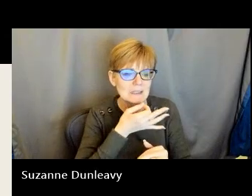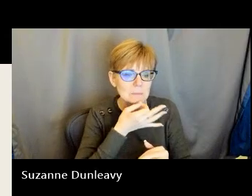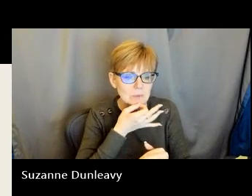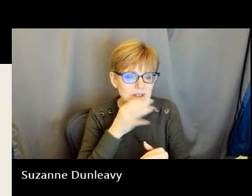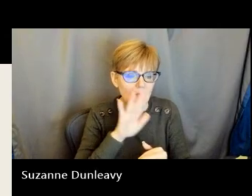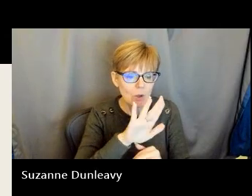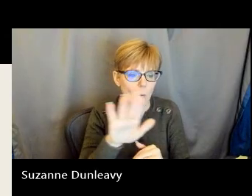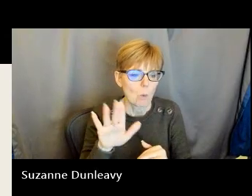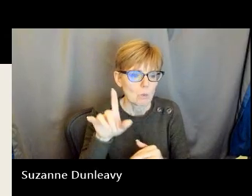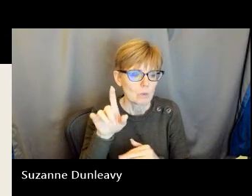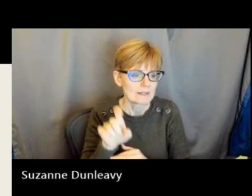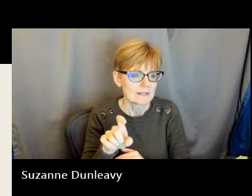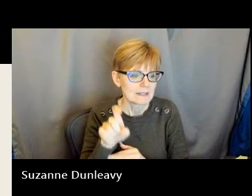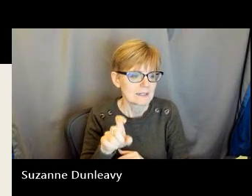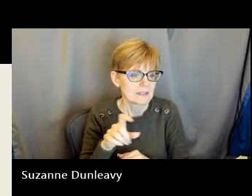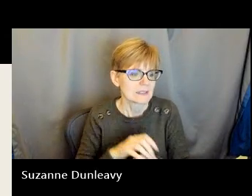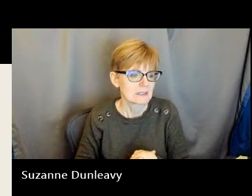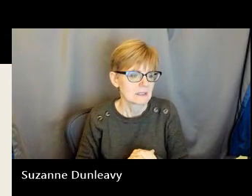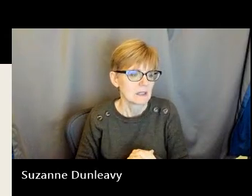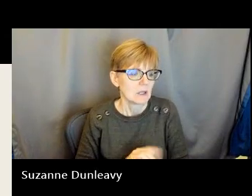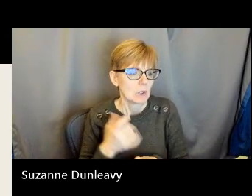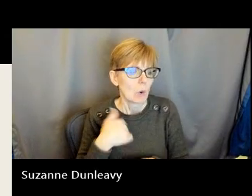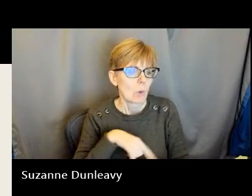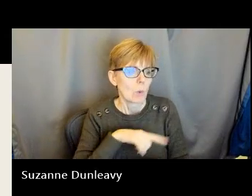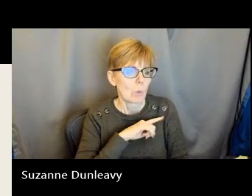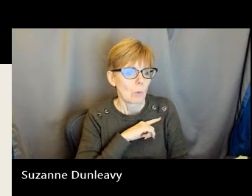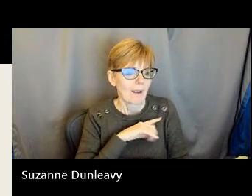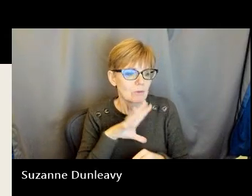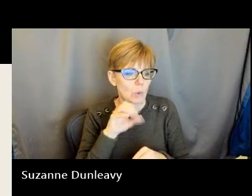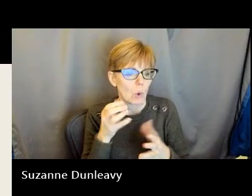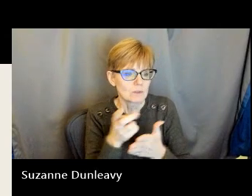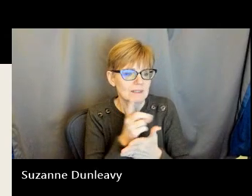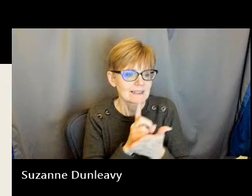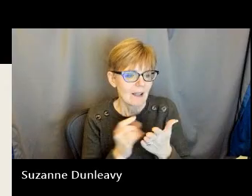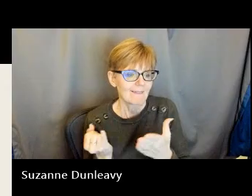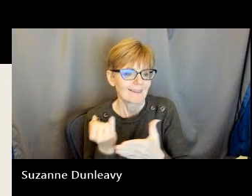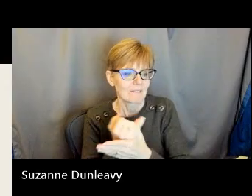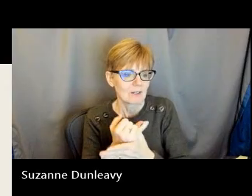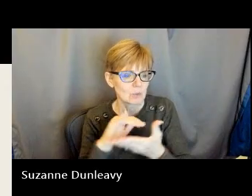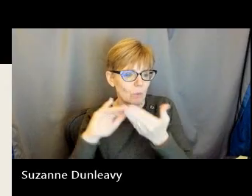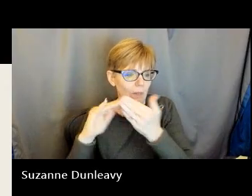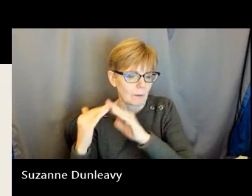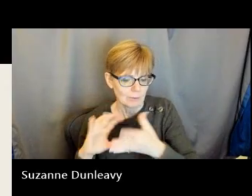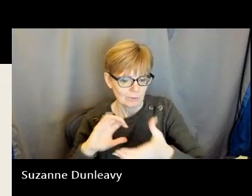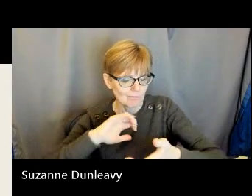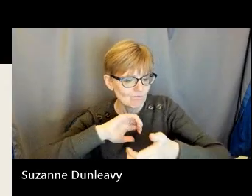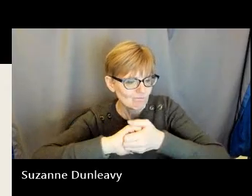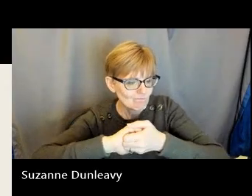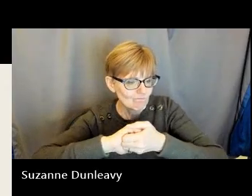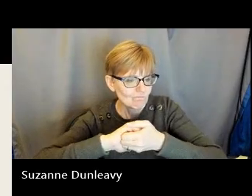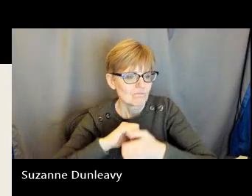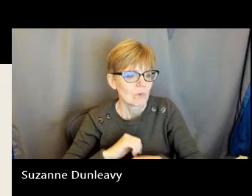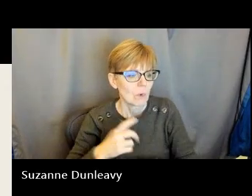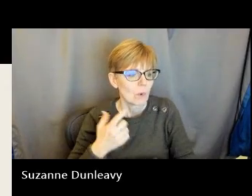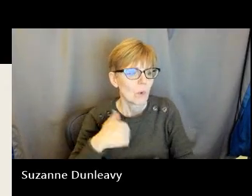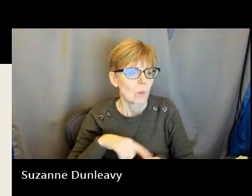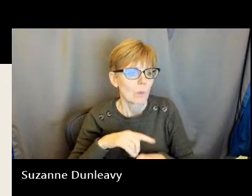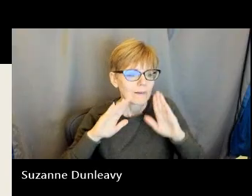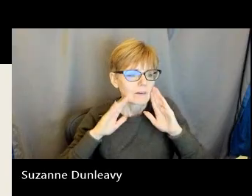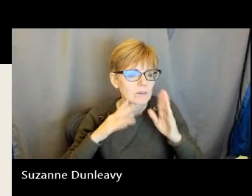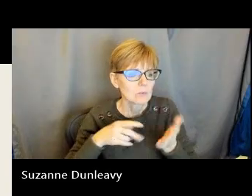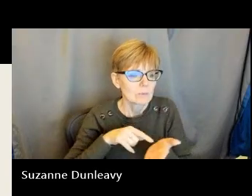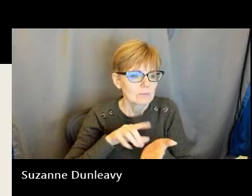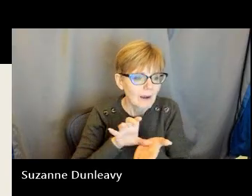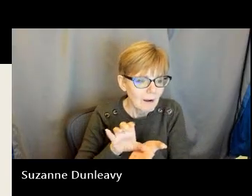not one-time partnerships where only some groups reap the benefit. We have to shift our institutions